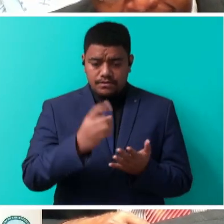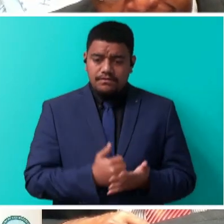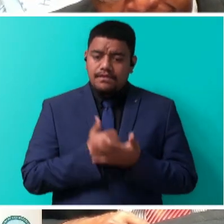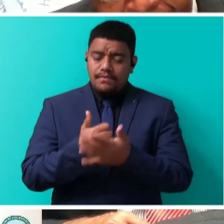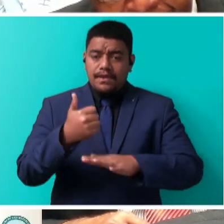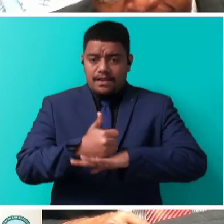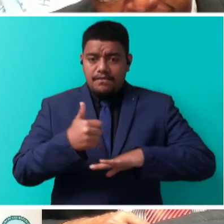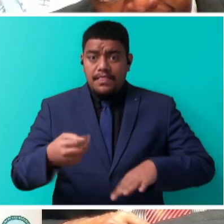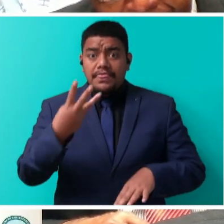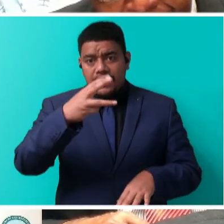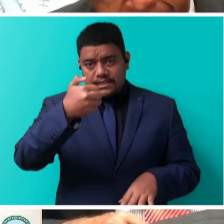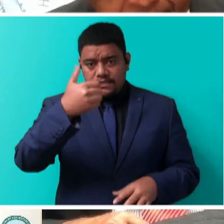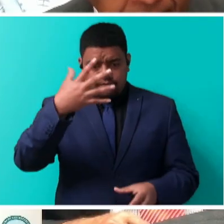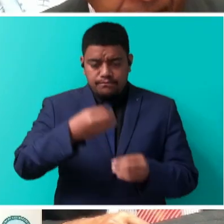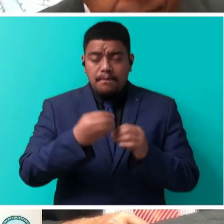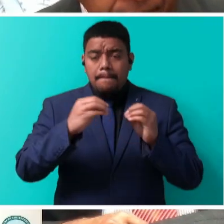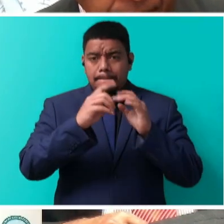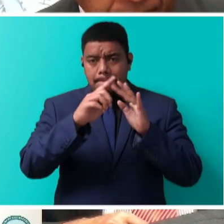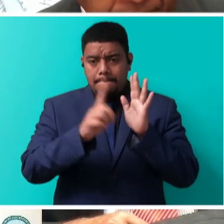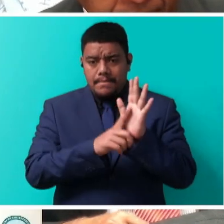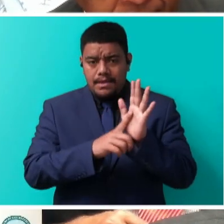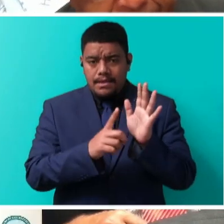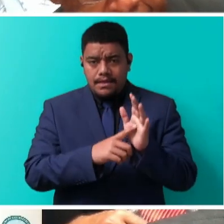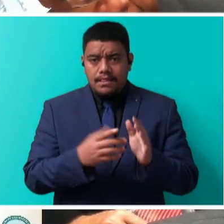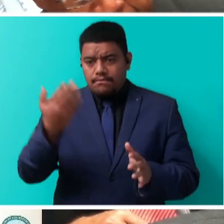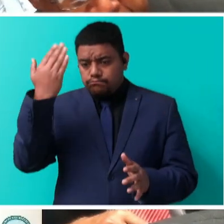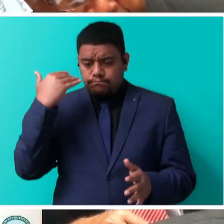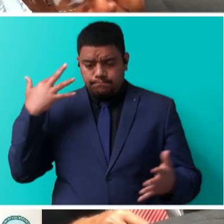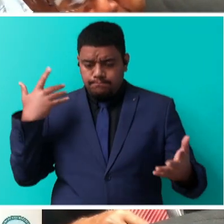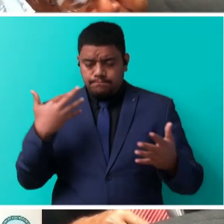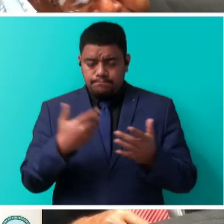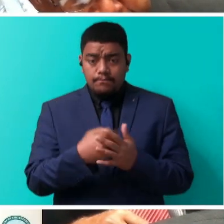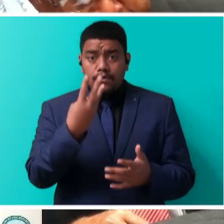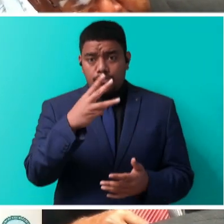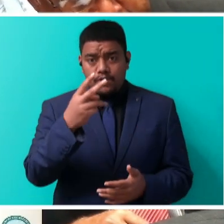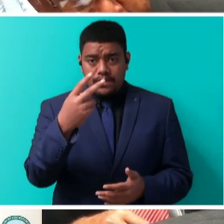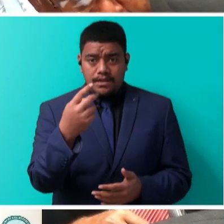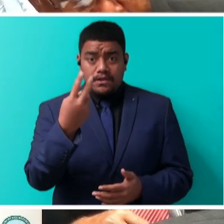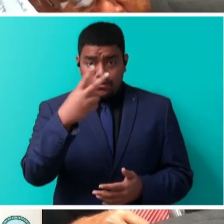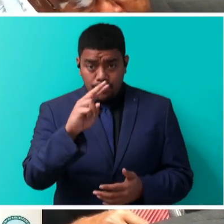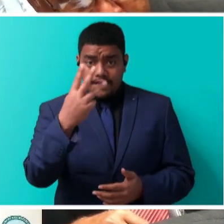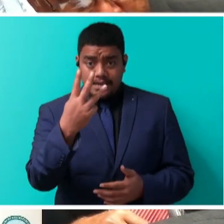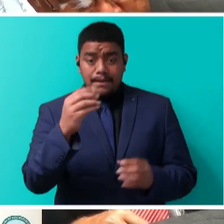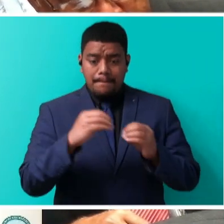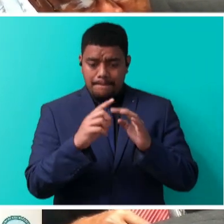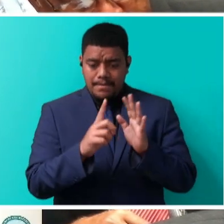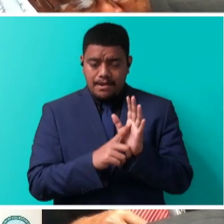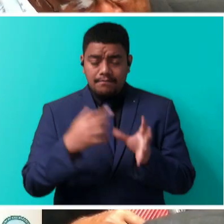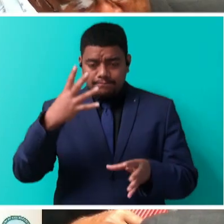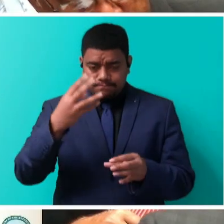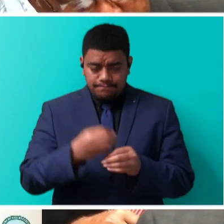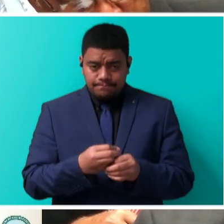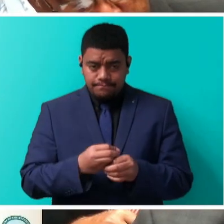drafting 36 bills till the previous sitting of Parliament, with 23 being enacted as act. In total, Mr.